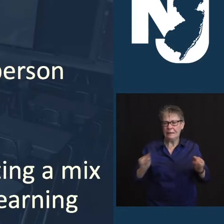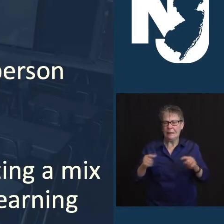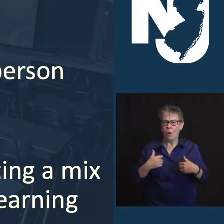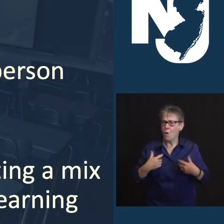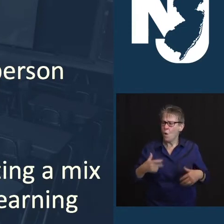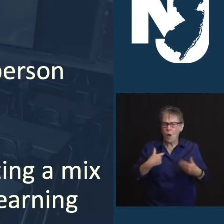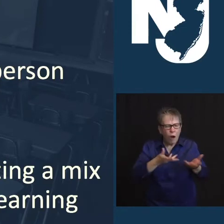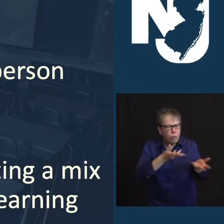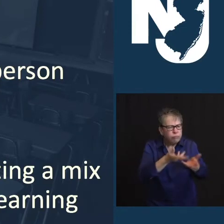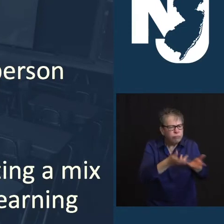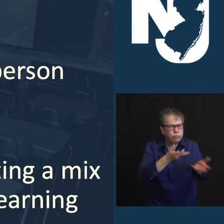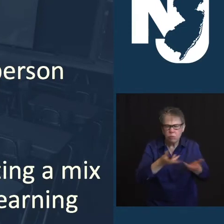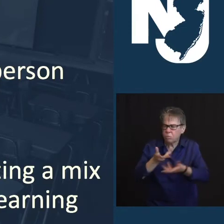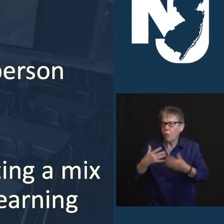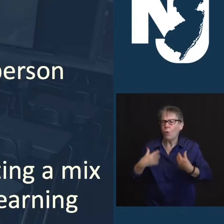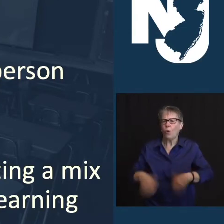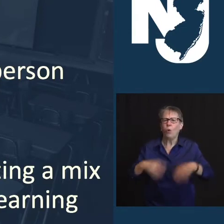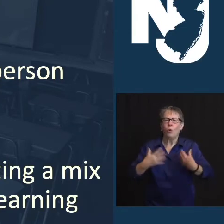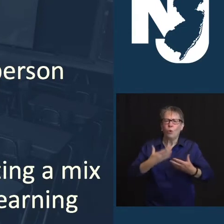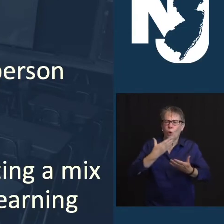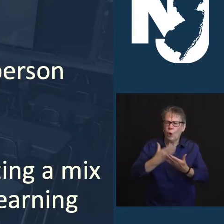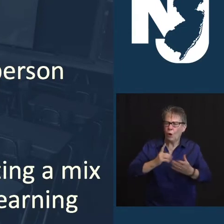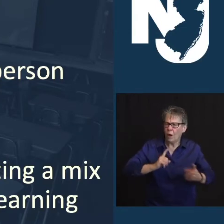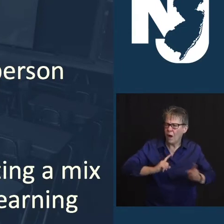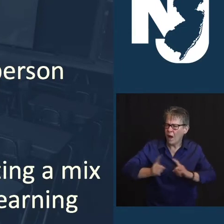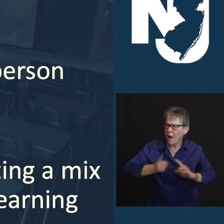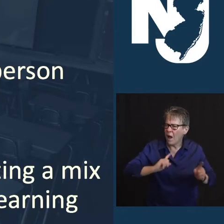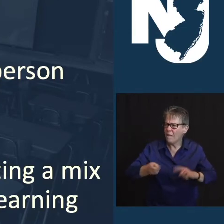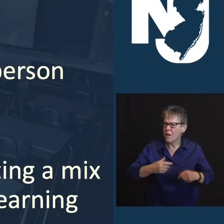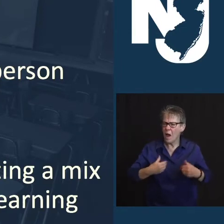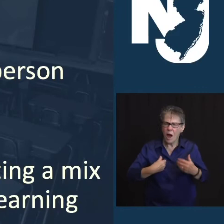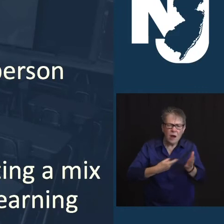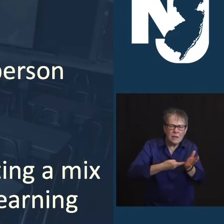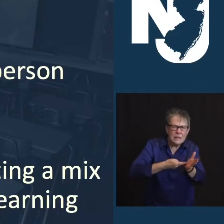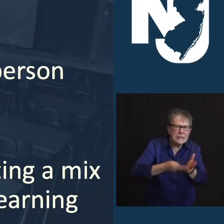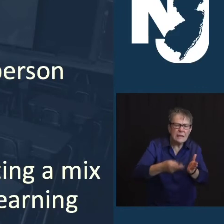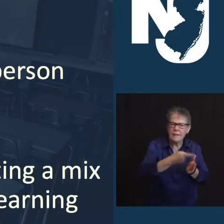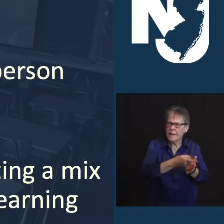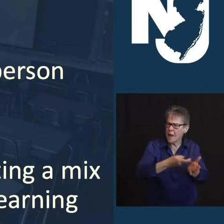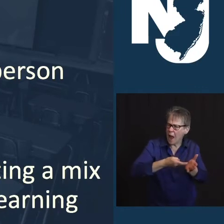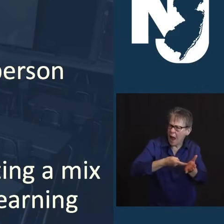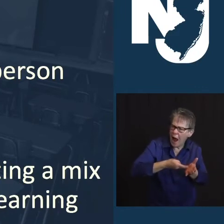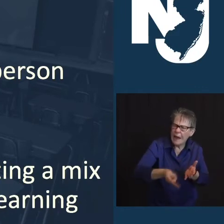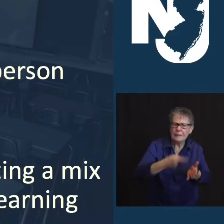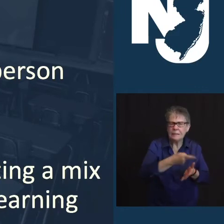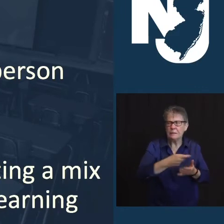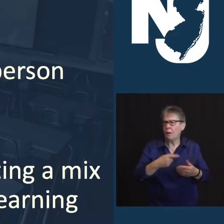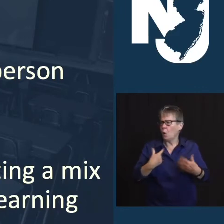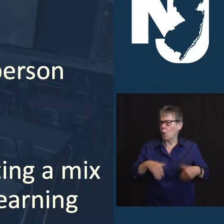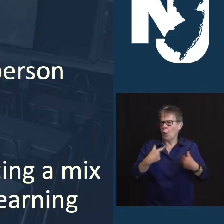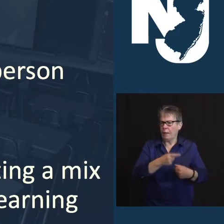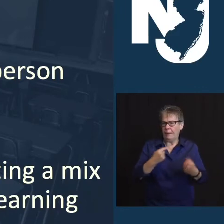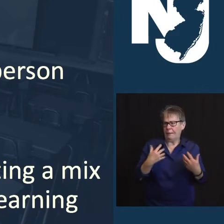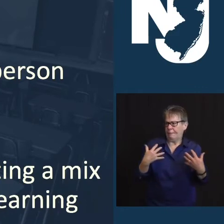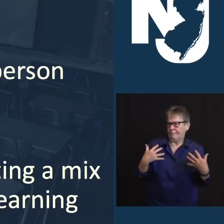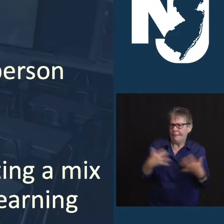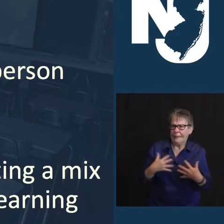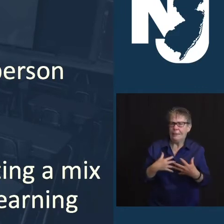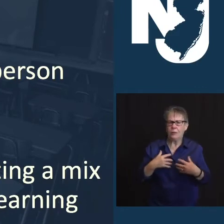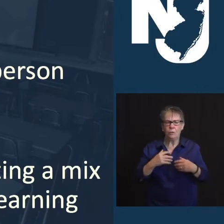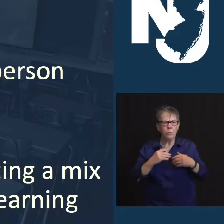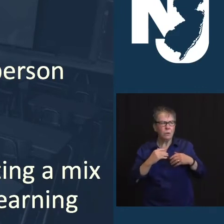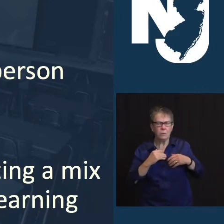sense of what they're seeing, what their hopes and fears and challenges are. And I just have to give all educators up and down the state,